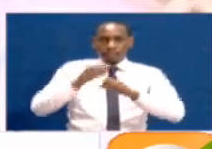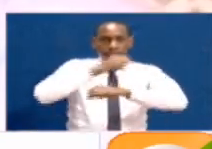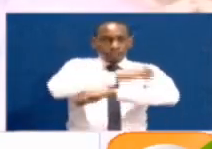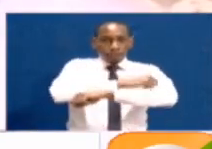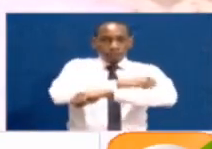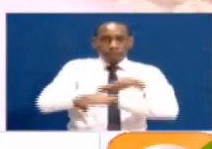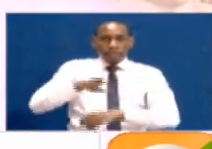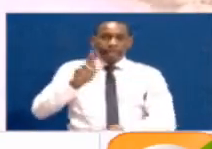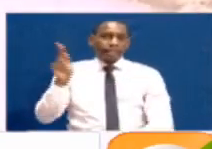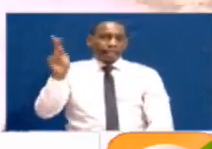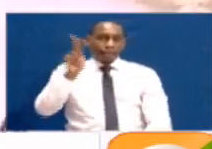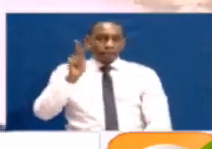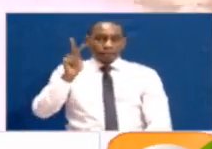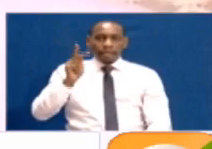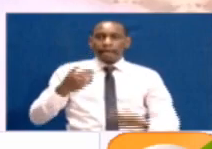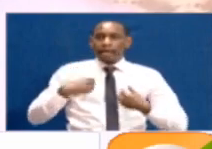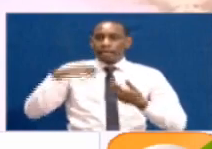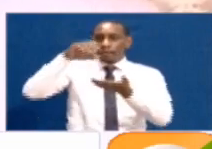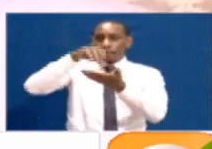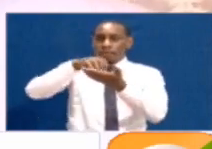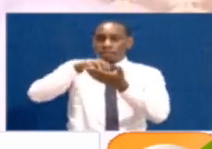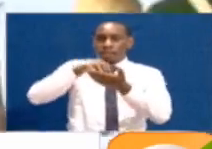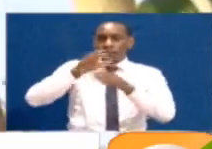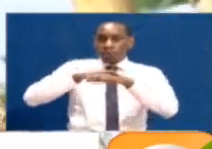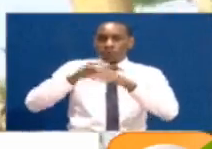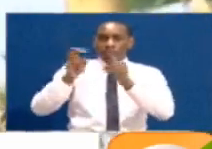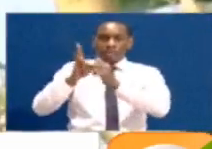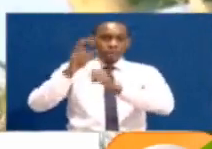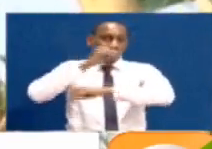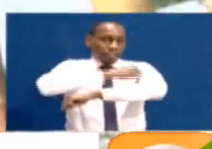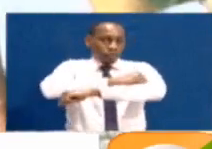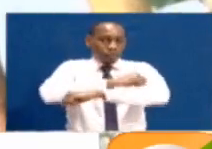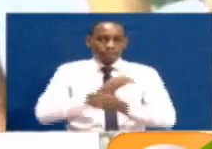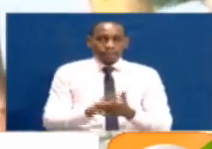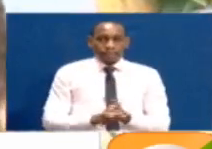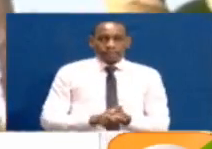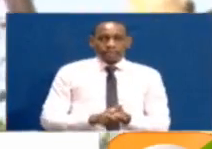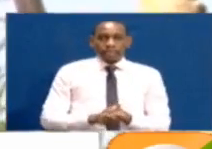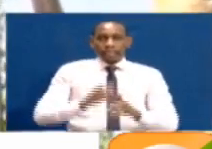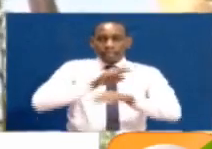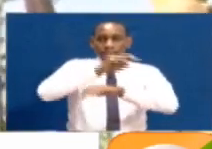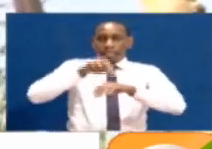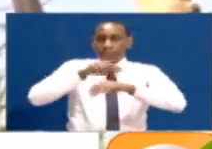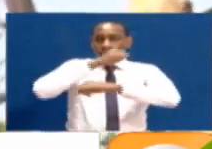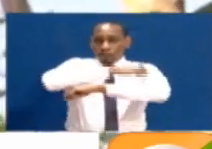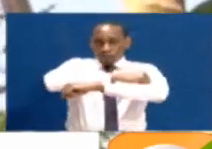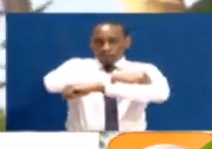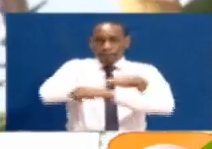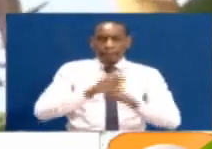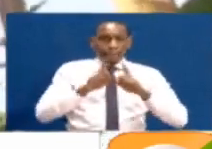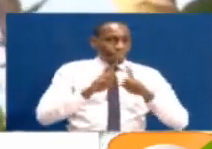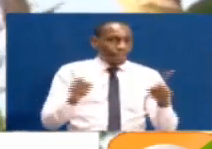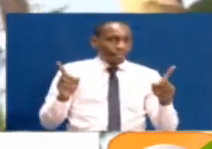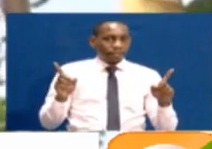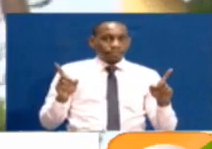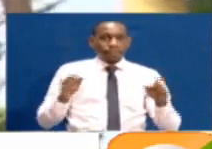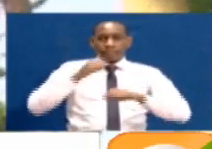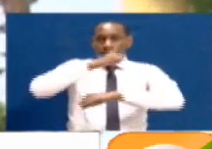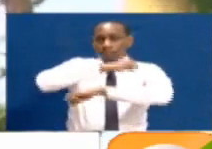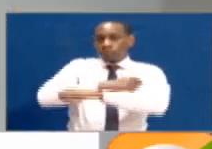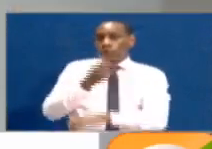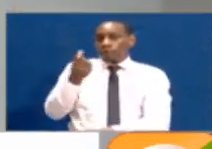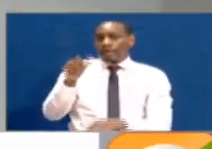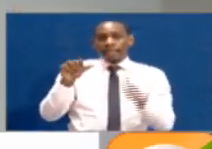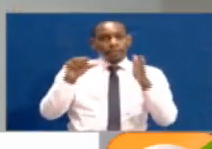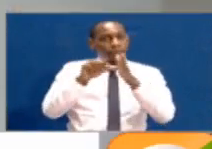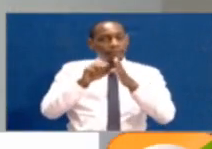in Kayole earned her place at a good secondary school, a national school. However, school fees